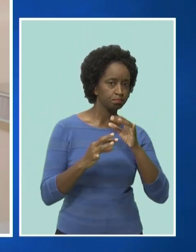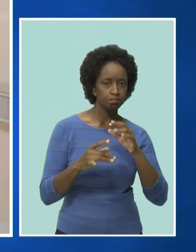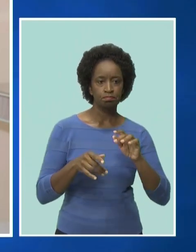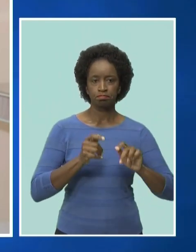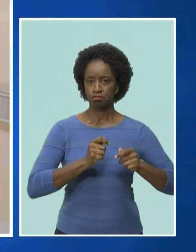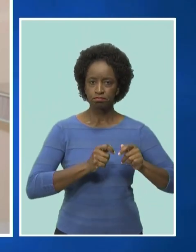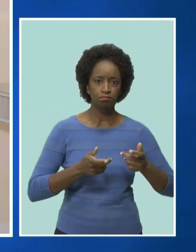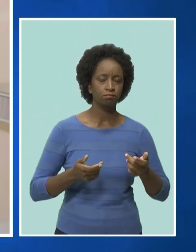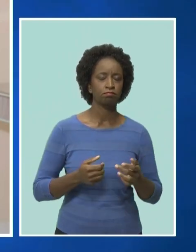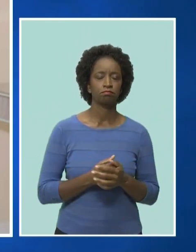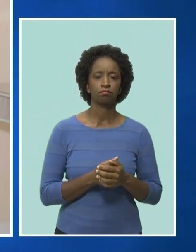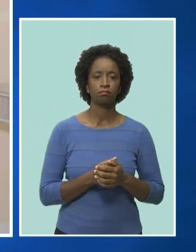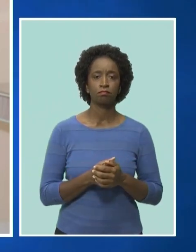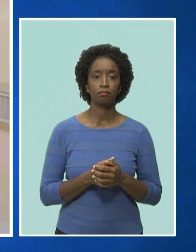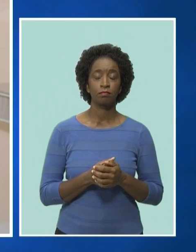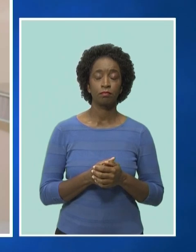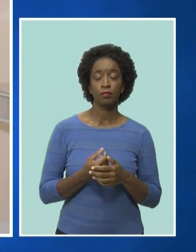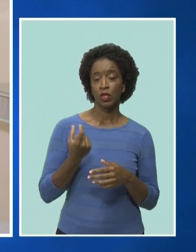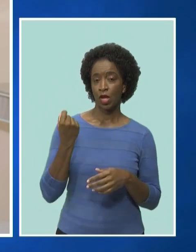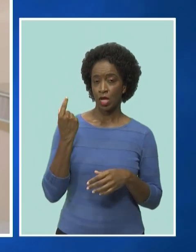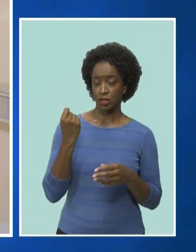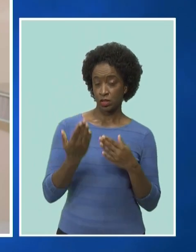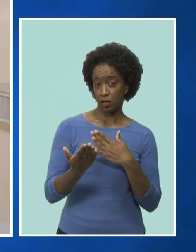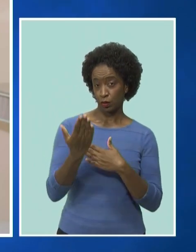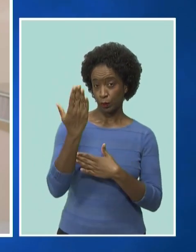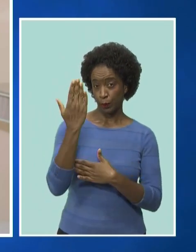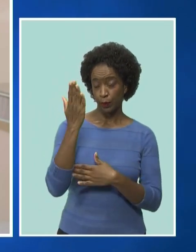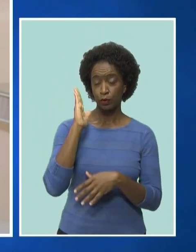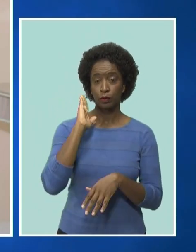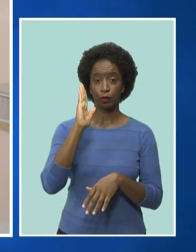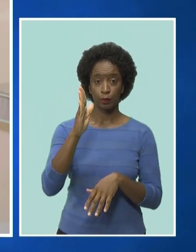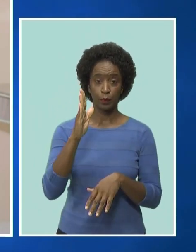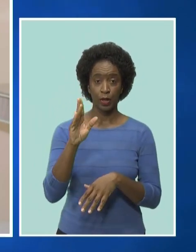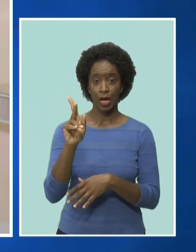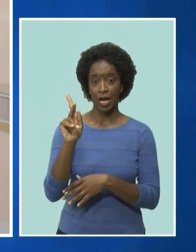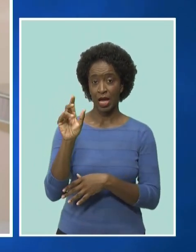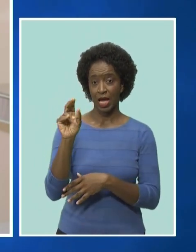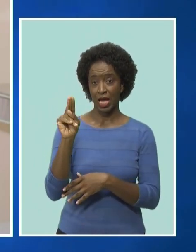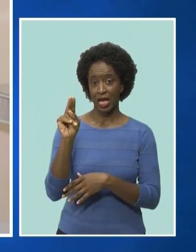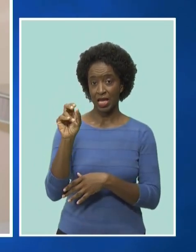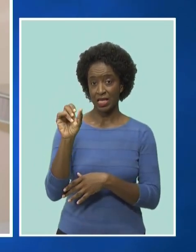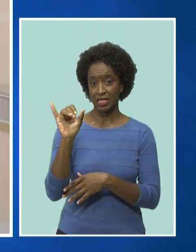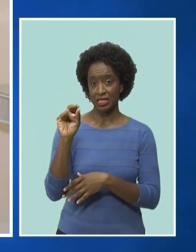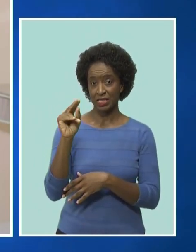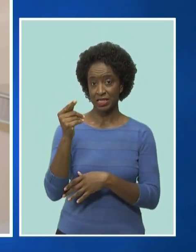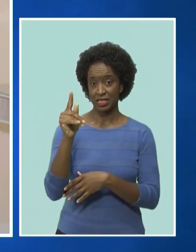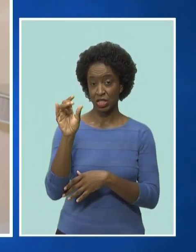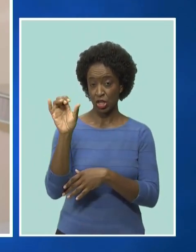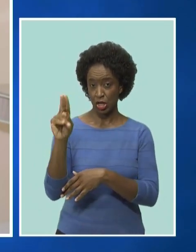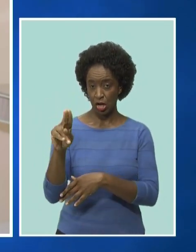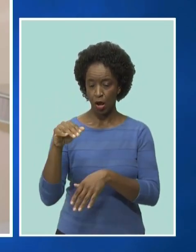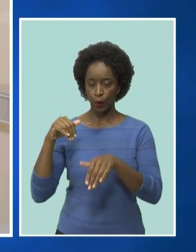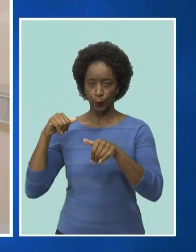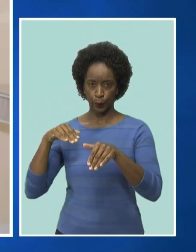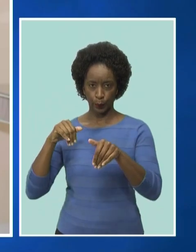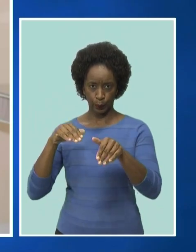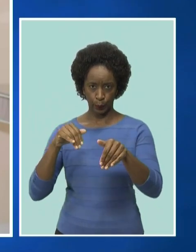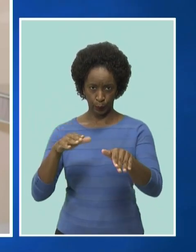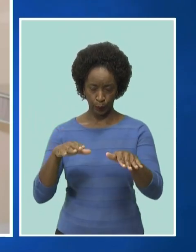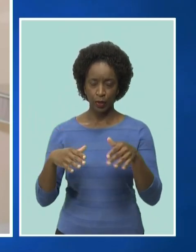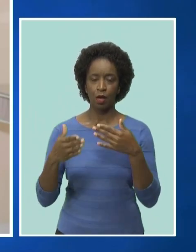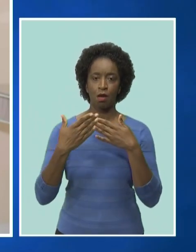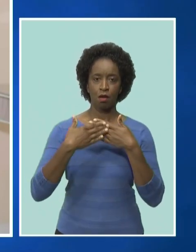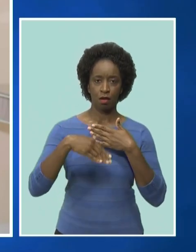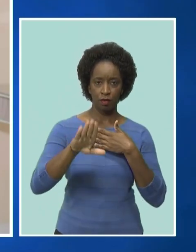other activities at Kensington Oval on the morning of Barbados National Day, we will also be coordinating a